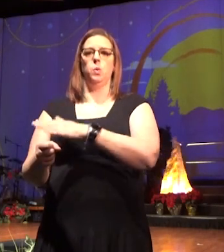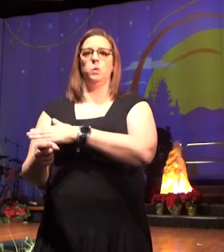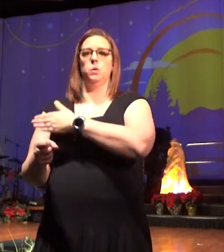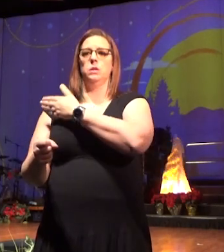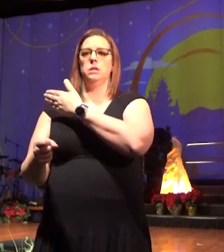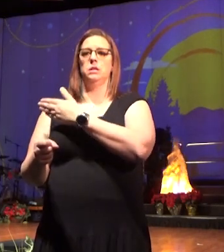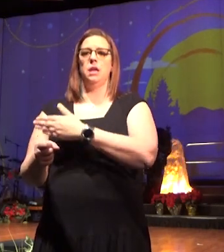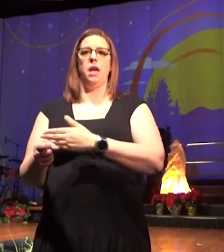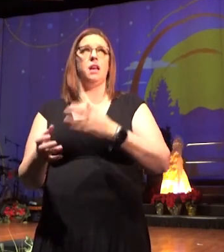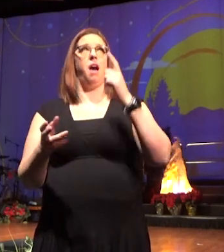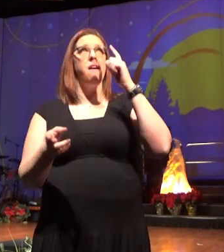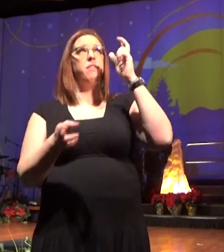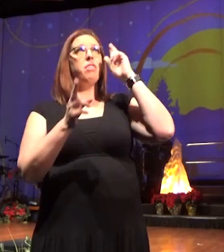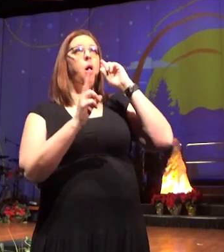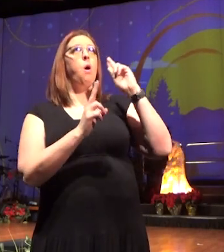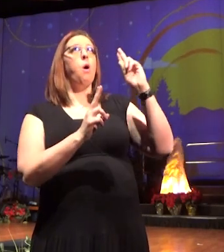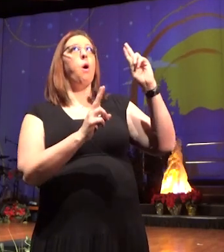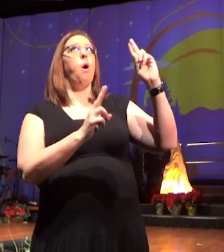of the Holy,